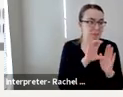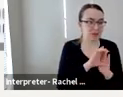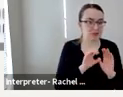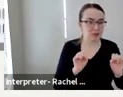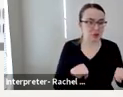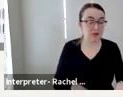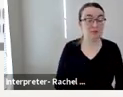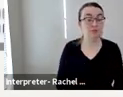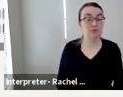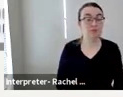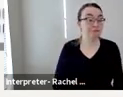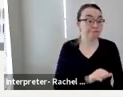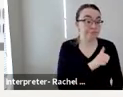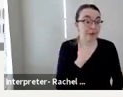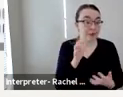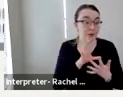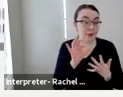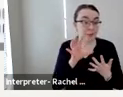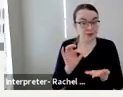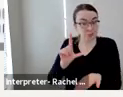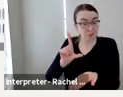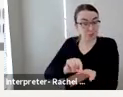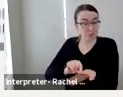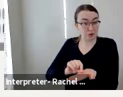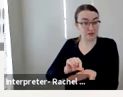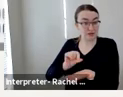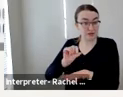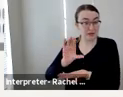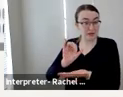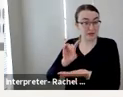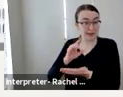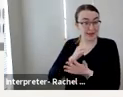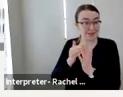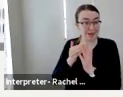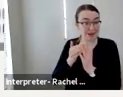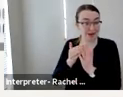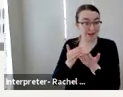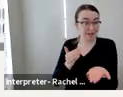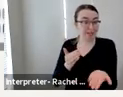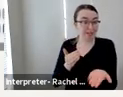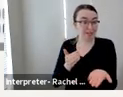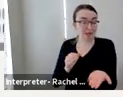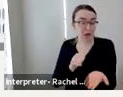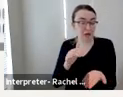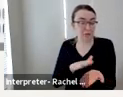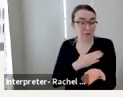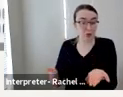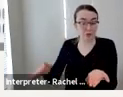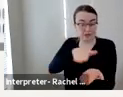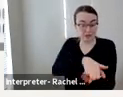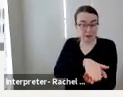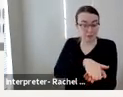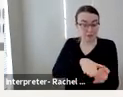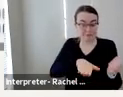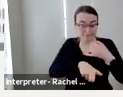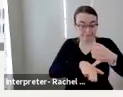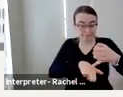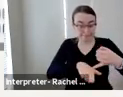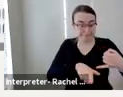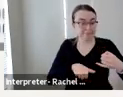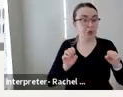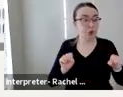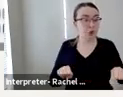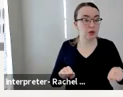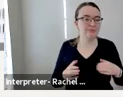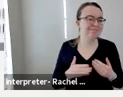print out the CAD file image and put a piece of paper over it. Doesn't matter, right?